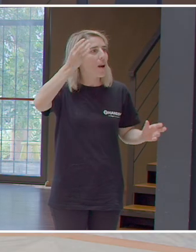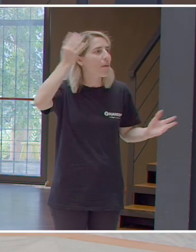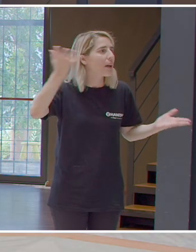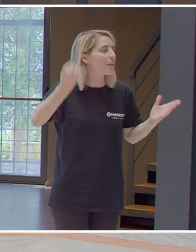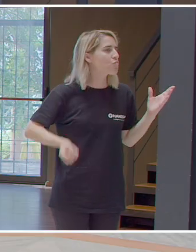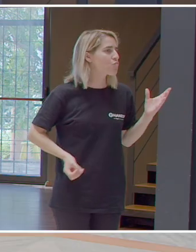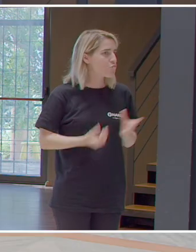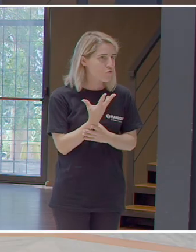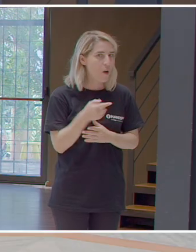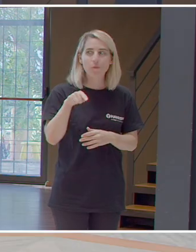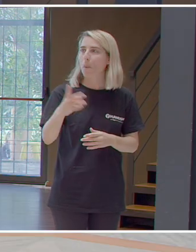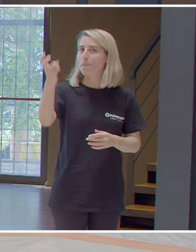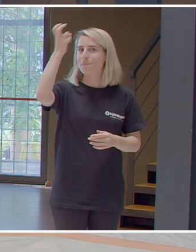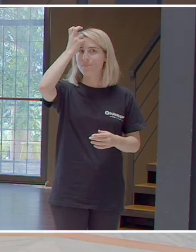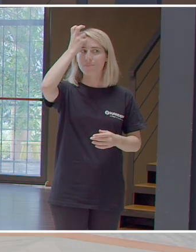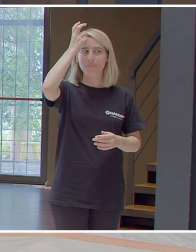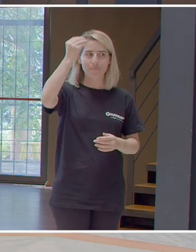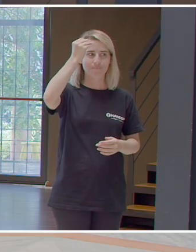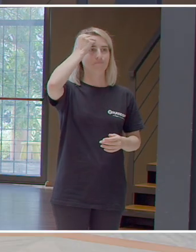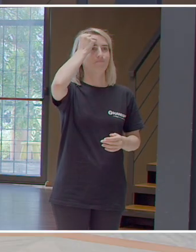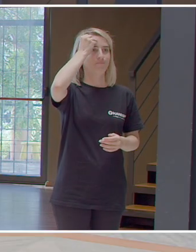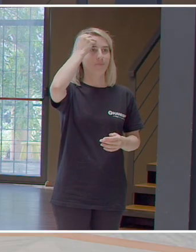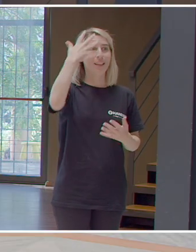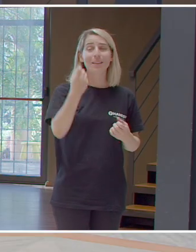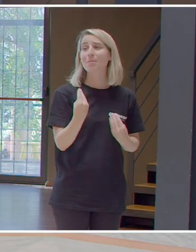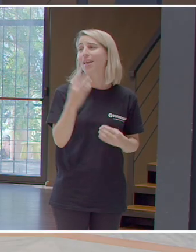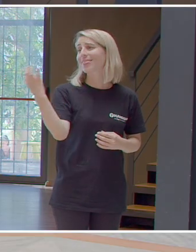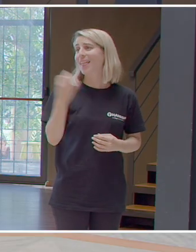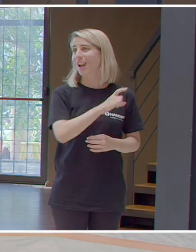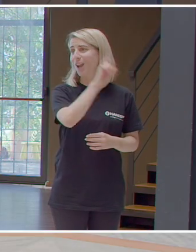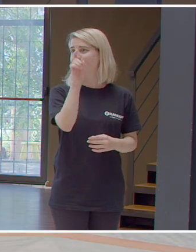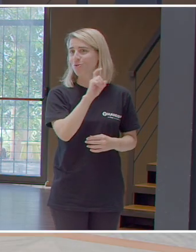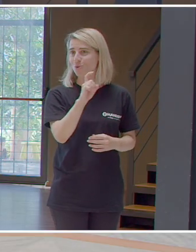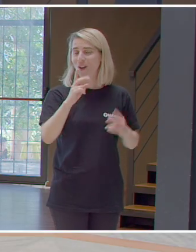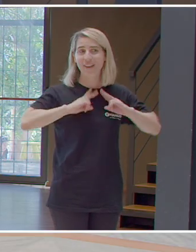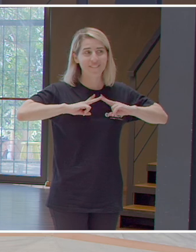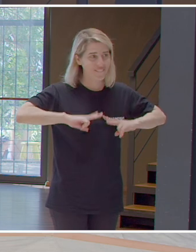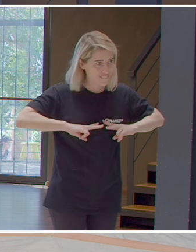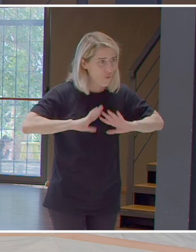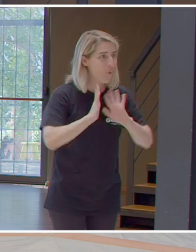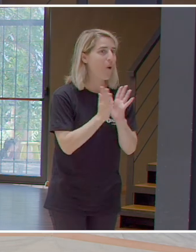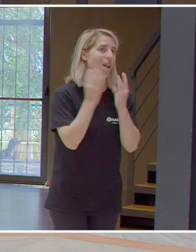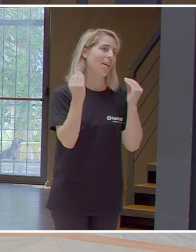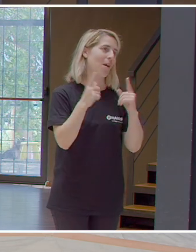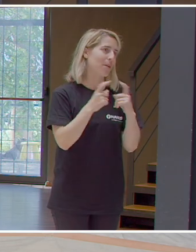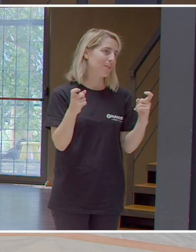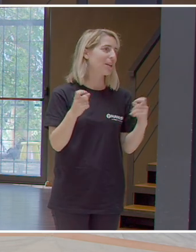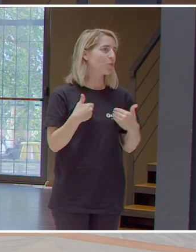hope you can take this with you. I hope you have a wonderful life, enjoy it, and do all the nice things you want.